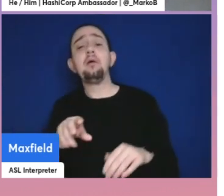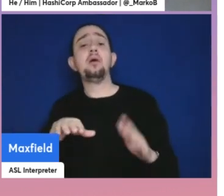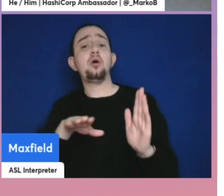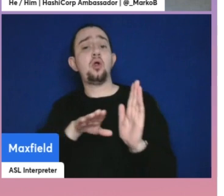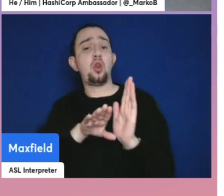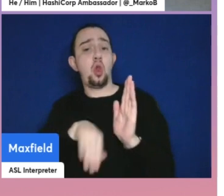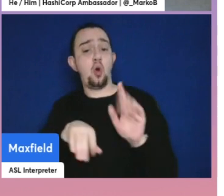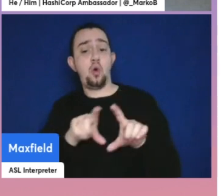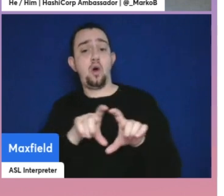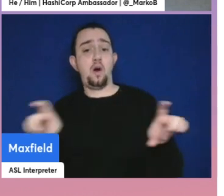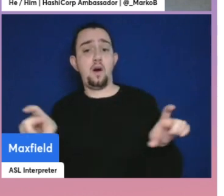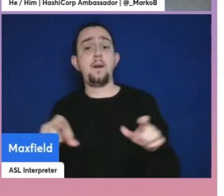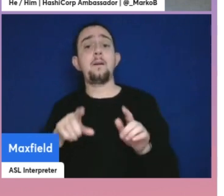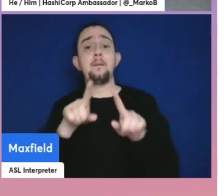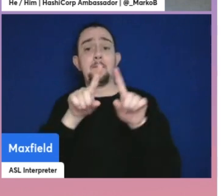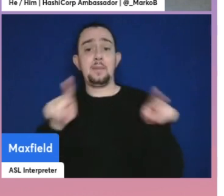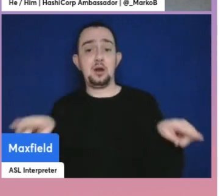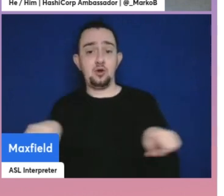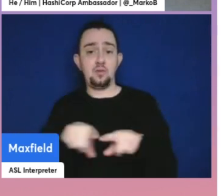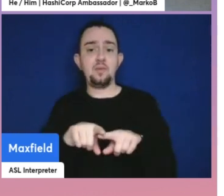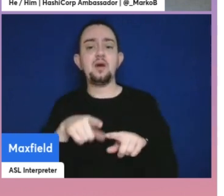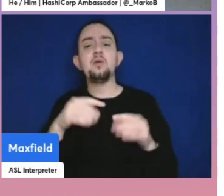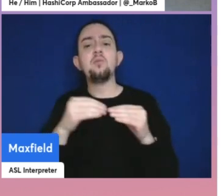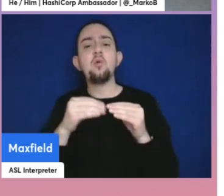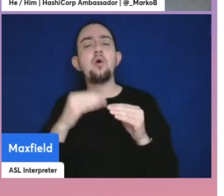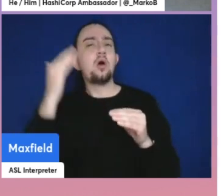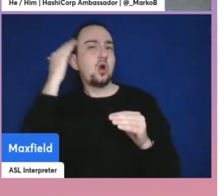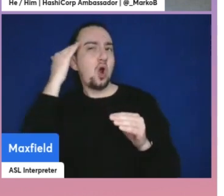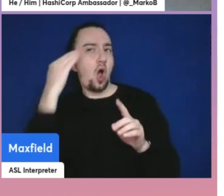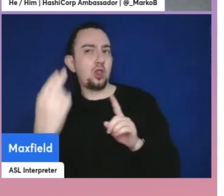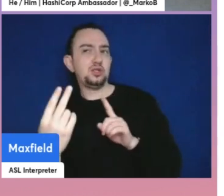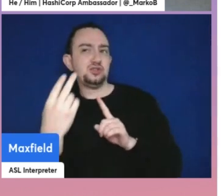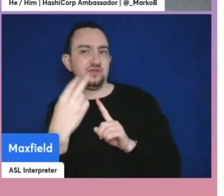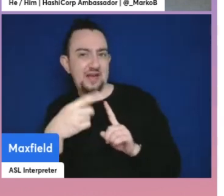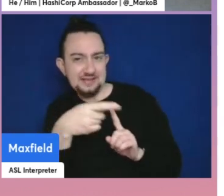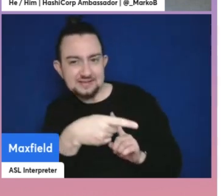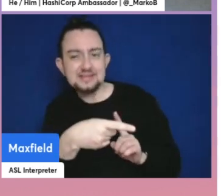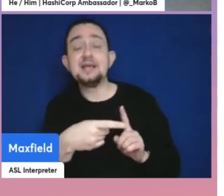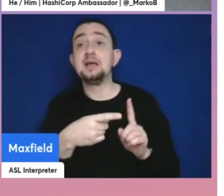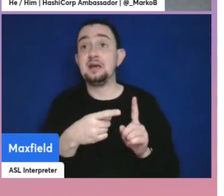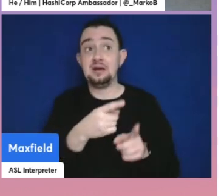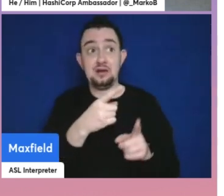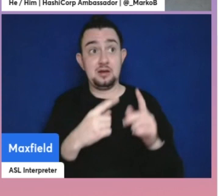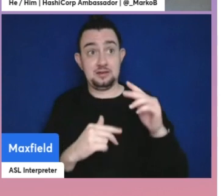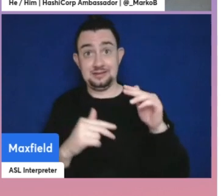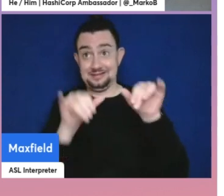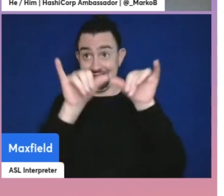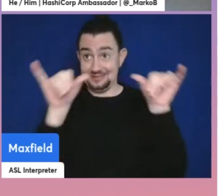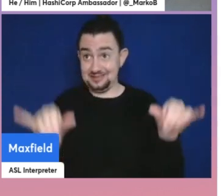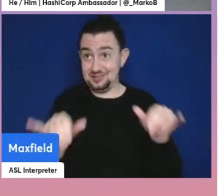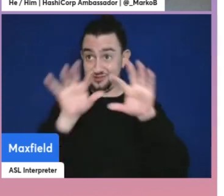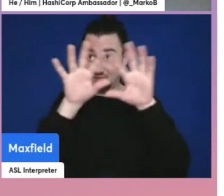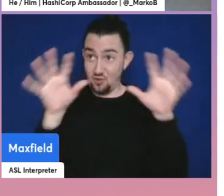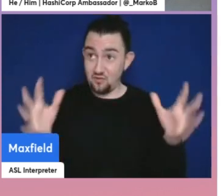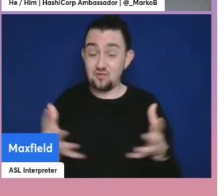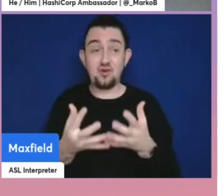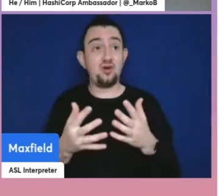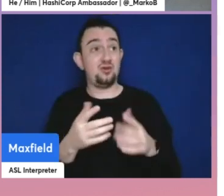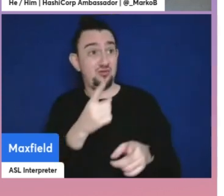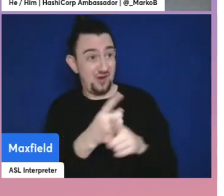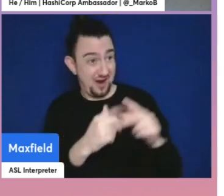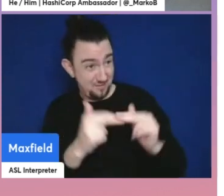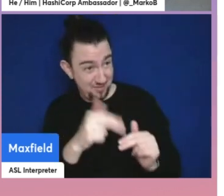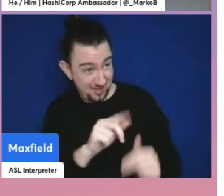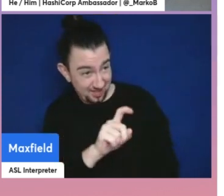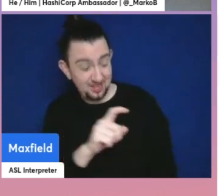technology facing tests. So are we building the system right? And the higher part of the pyramid is kind of more business facing testing.